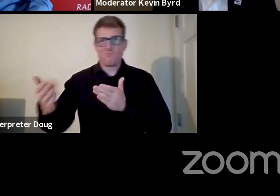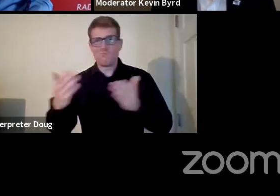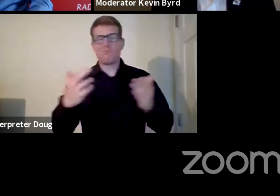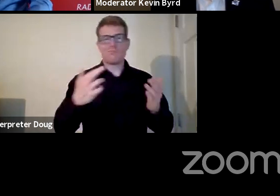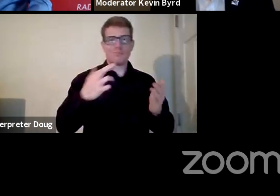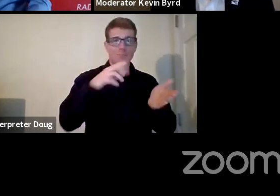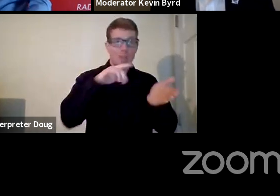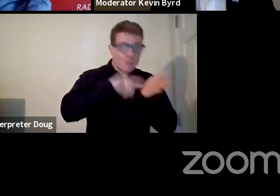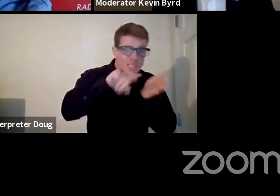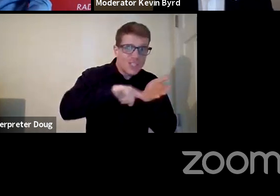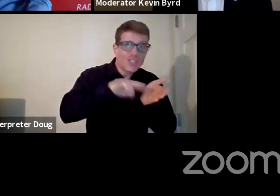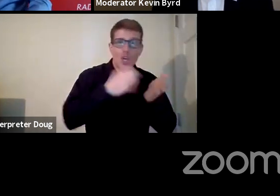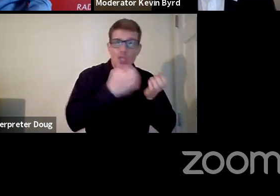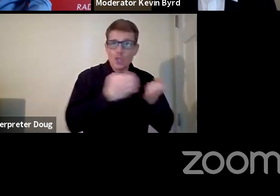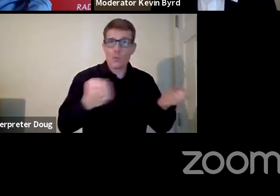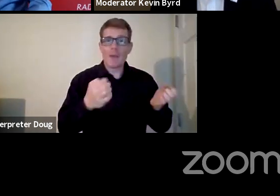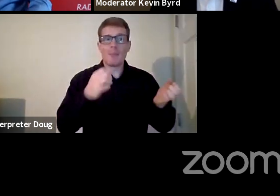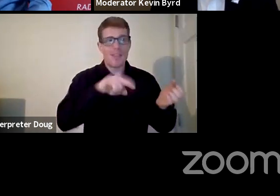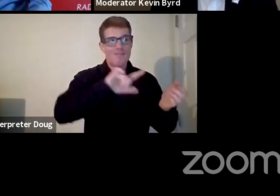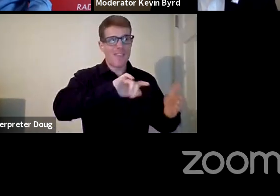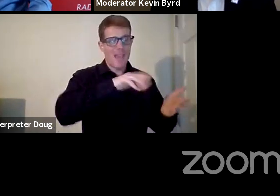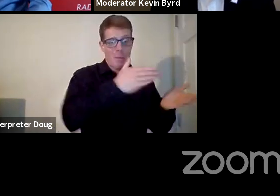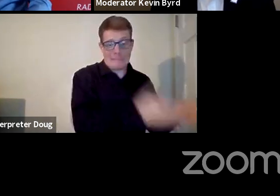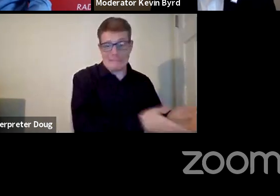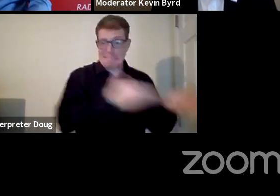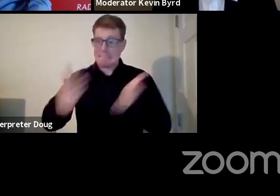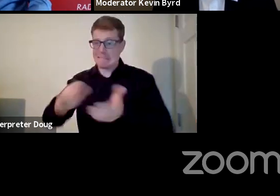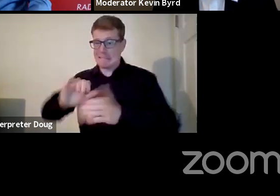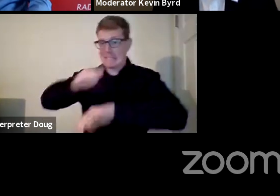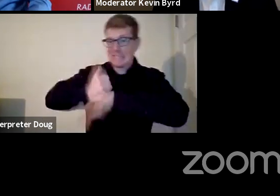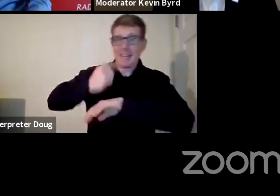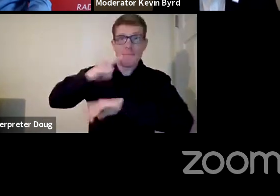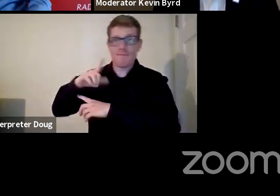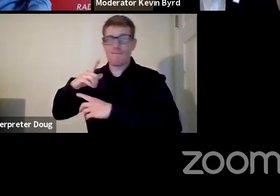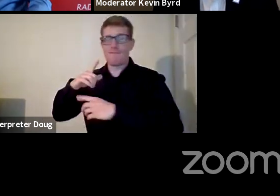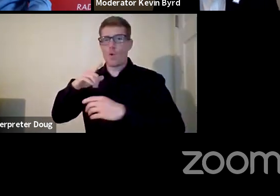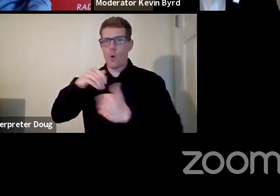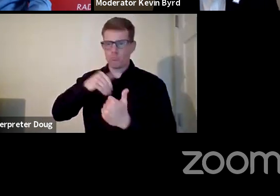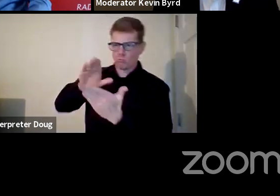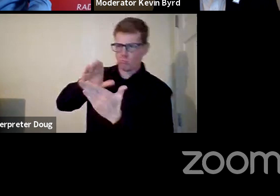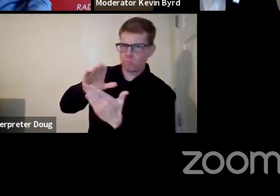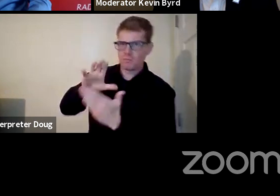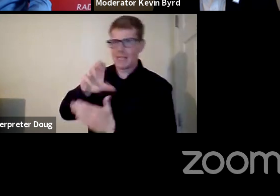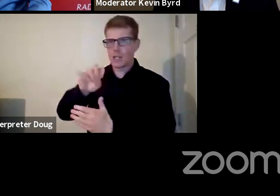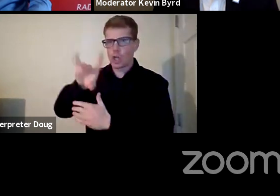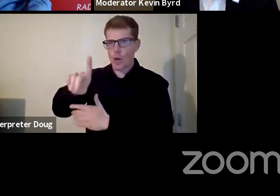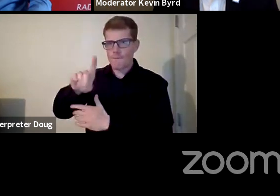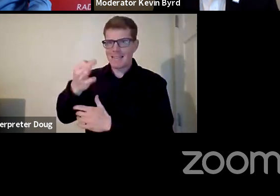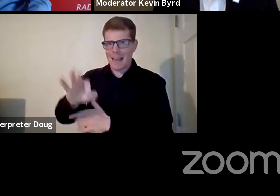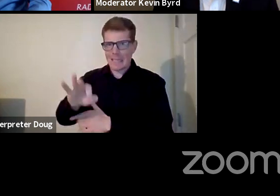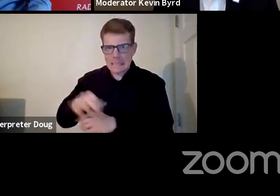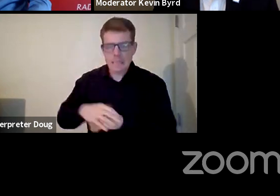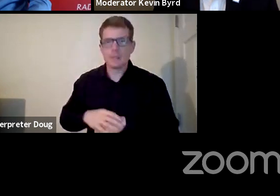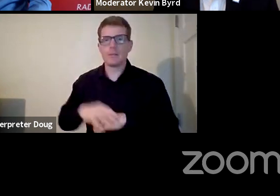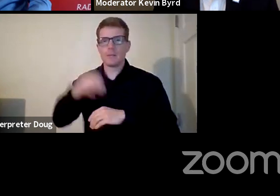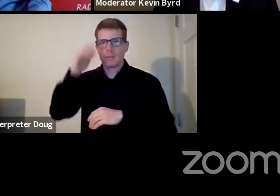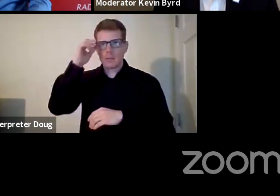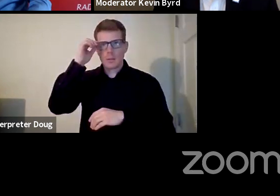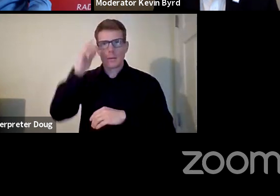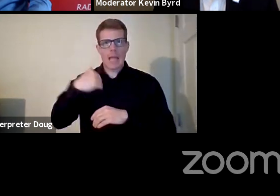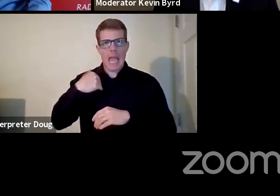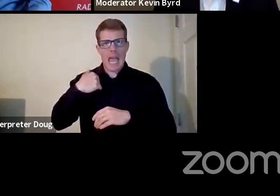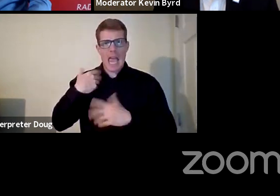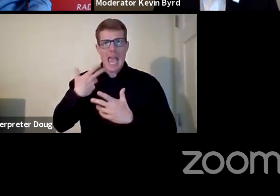for the SARS-CoV-2 virus. And we had researchers step in to